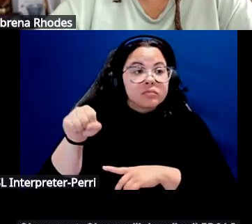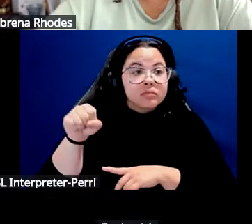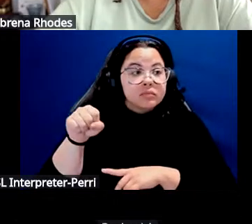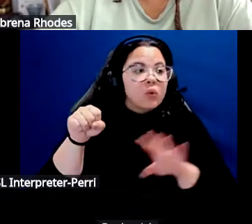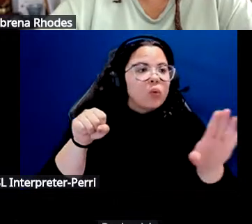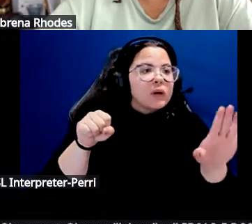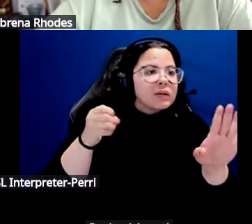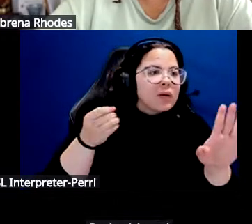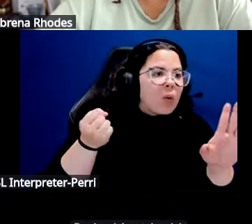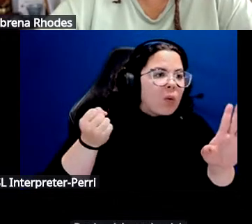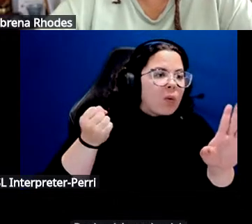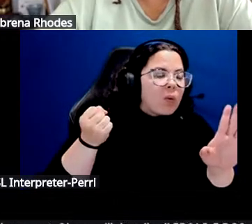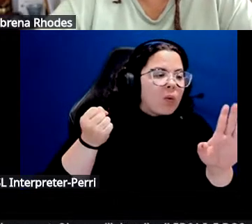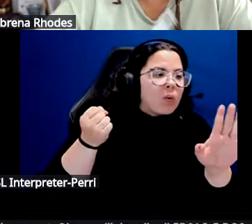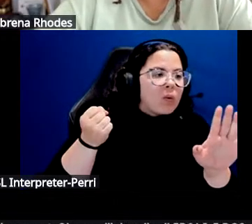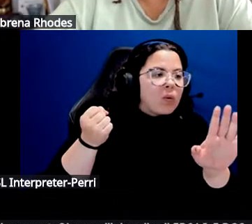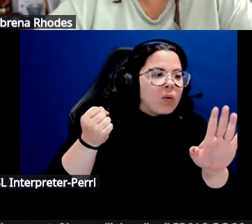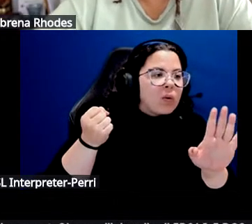quick. Oh.